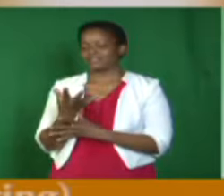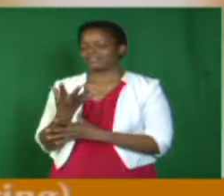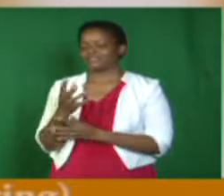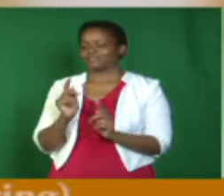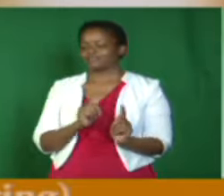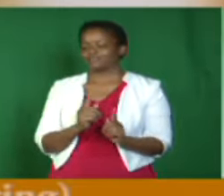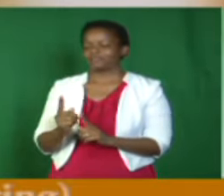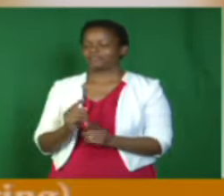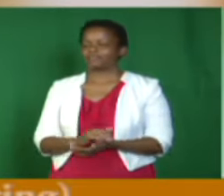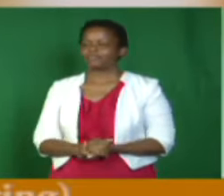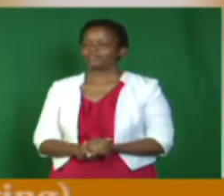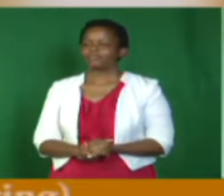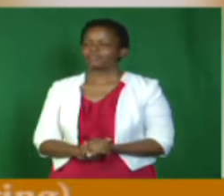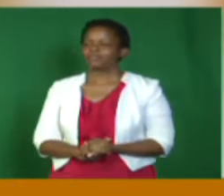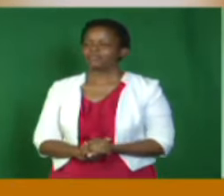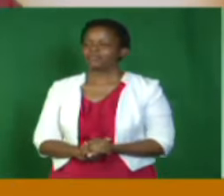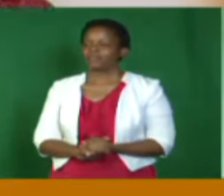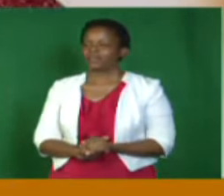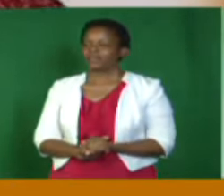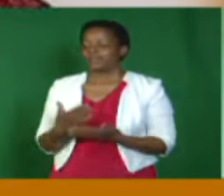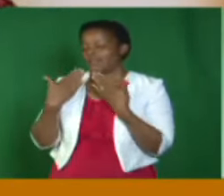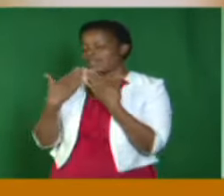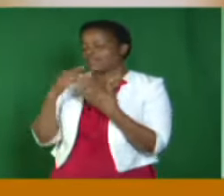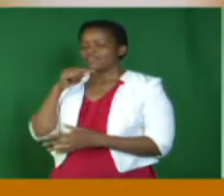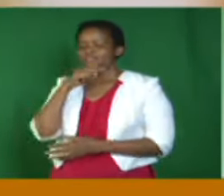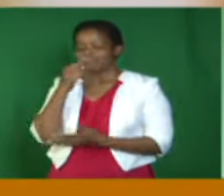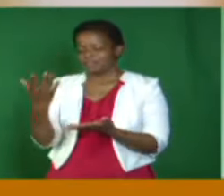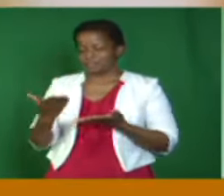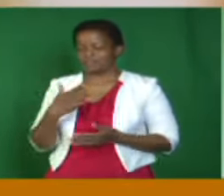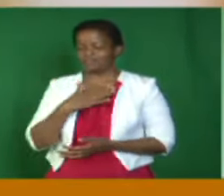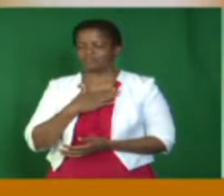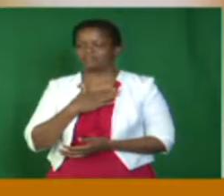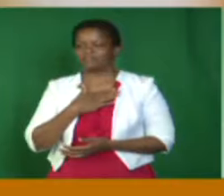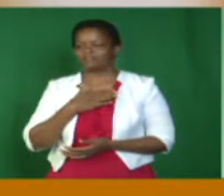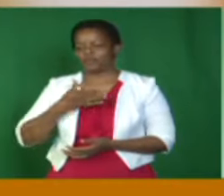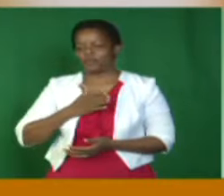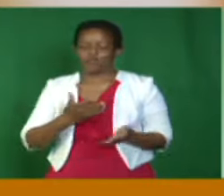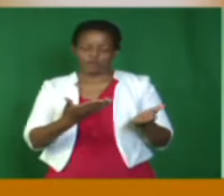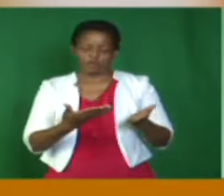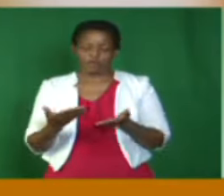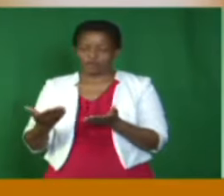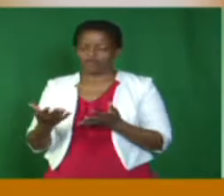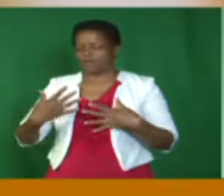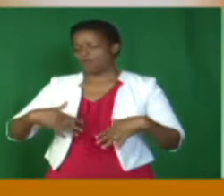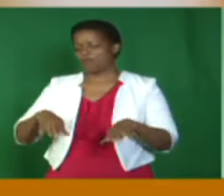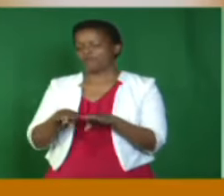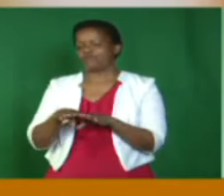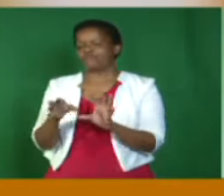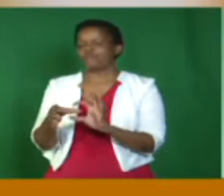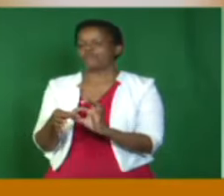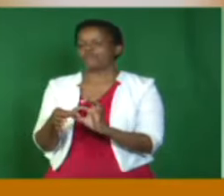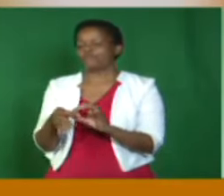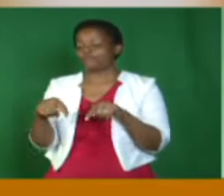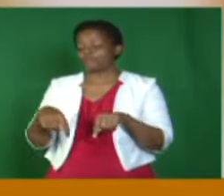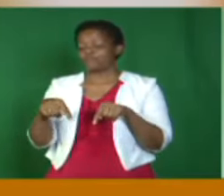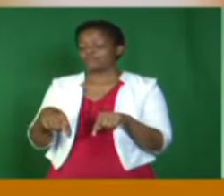lesson? All right. Thank you, Lerato, for welcoming me. And I'd also like to welcome the learner at home. For today's lesson,